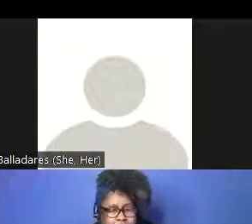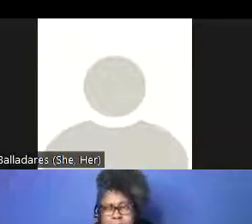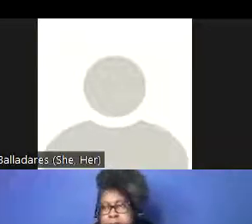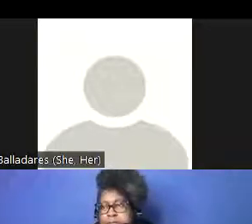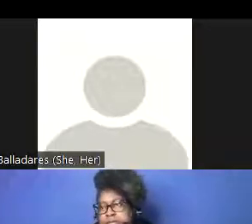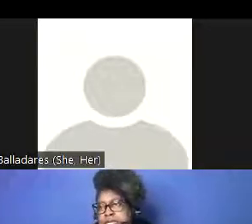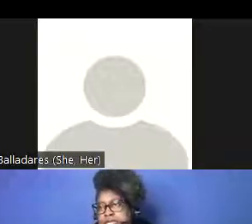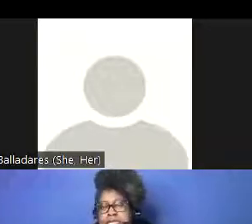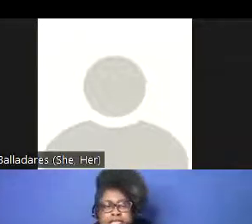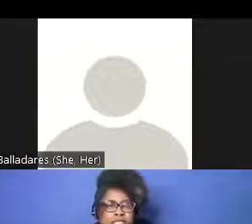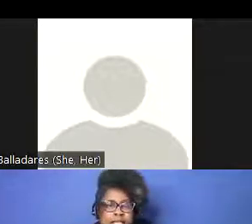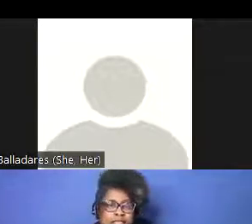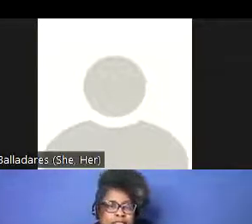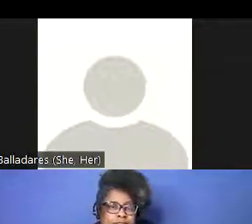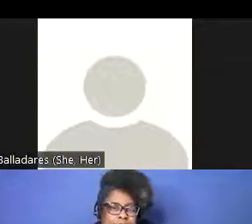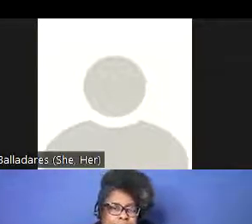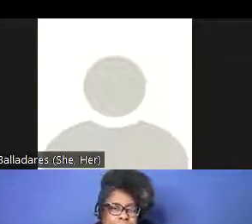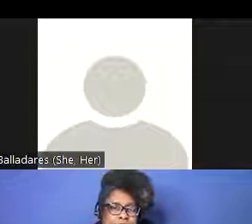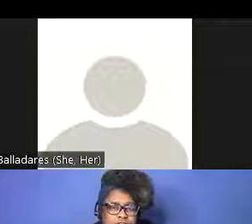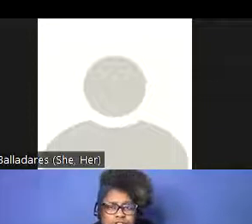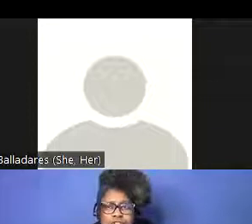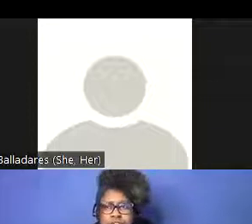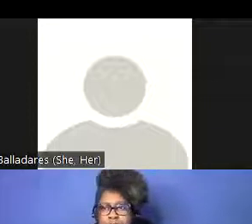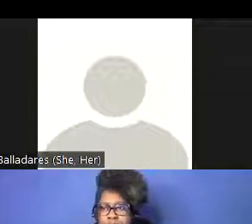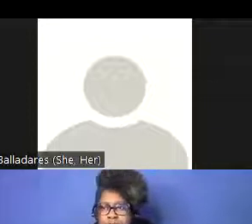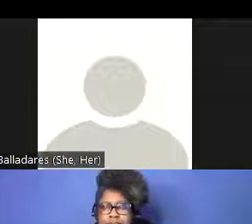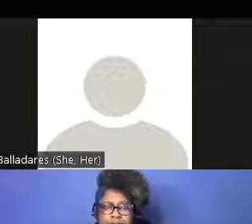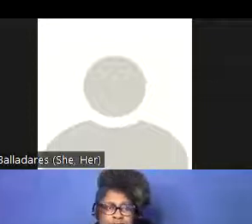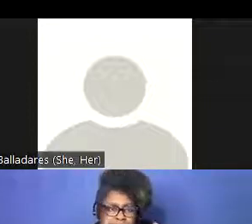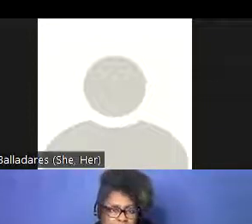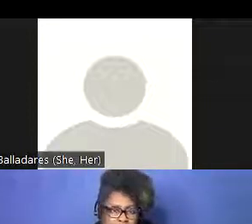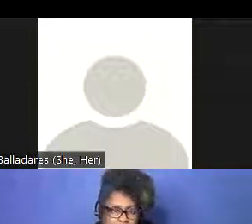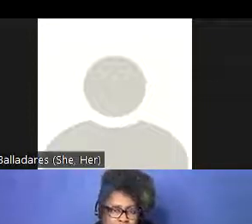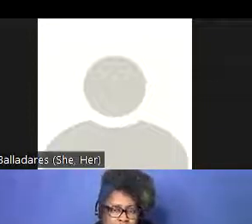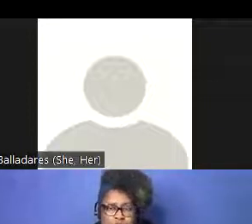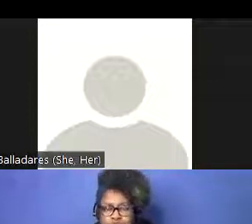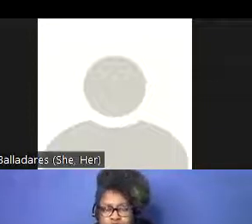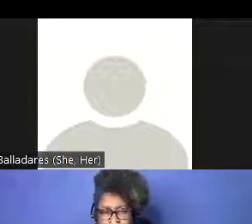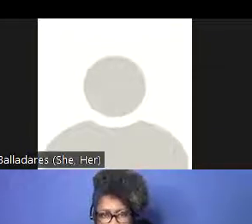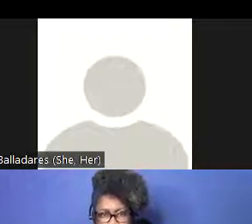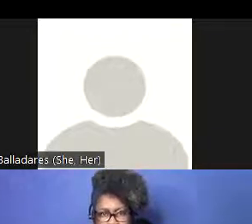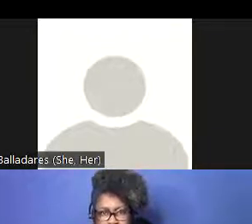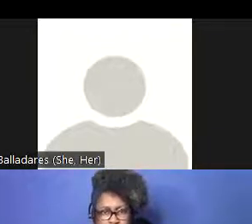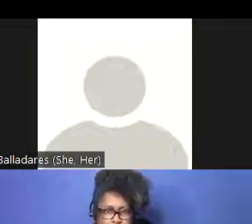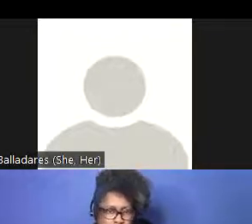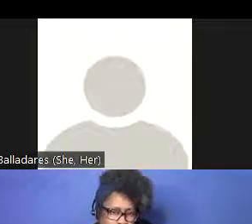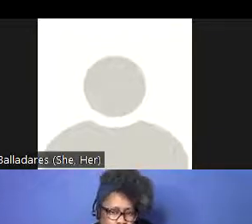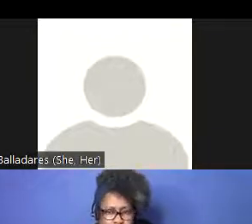some nature-based features and gray, or is it just mostly one over the other?